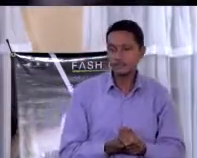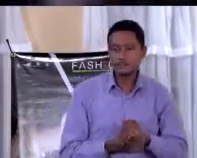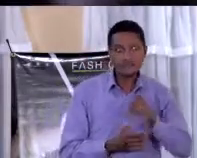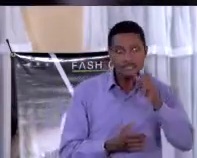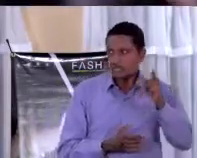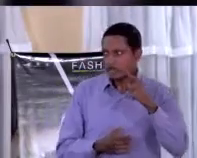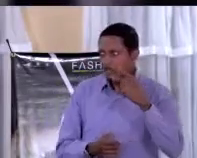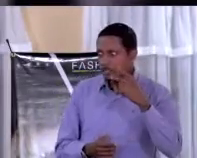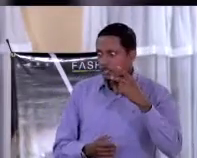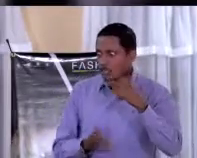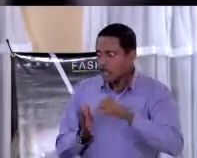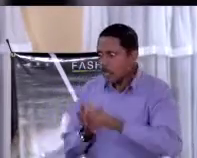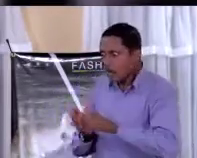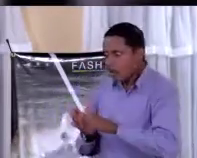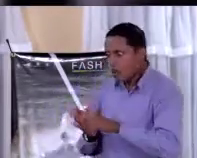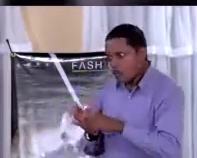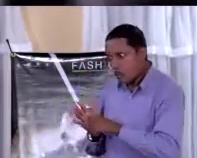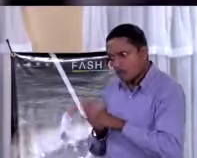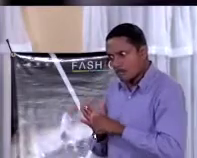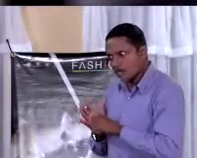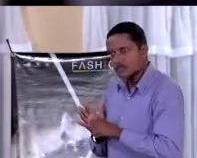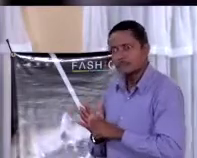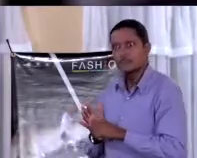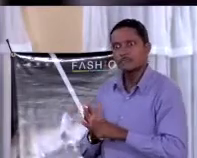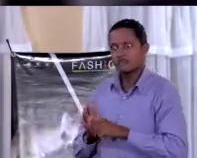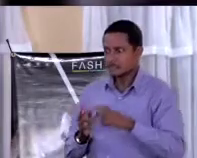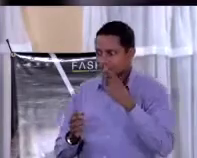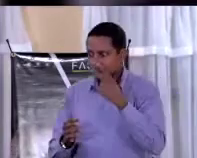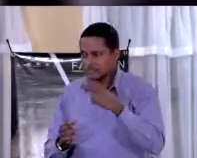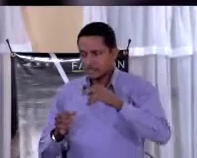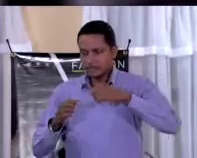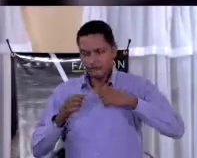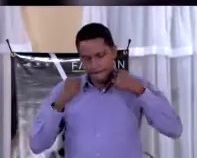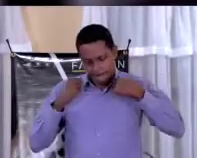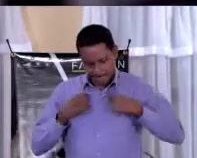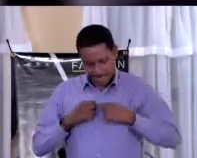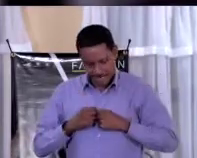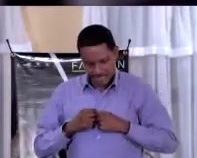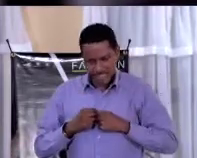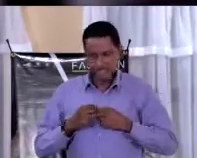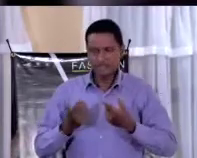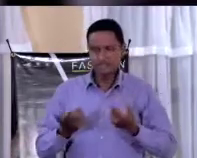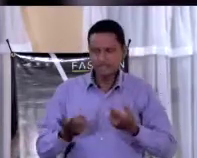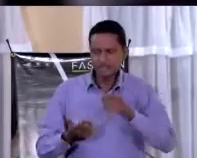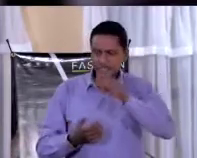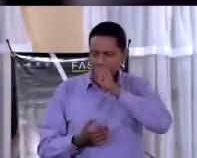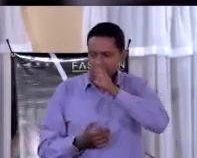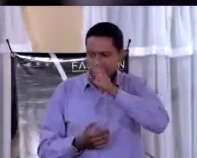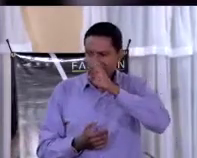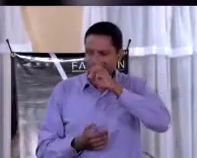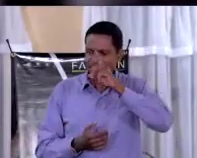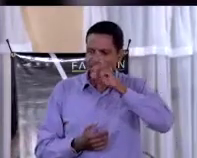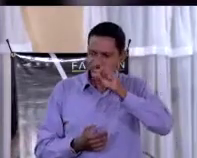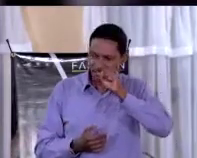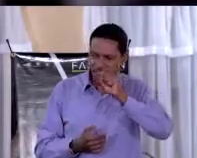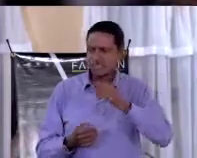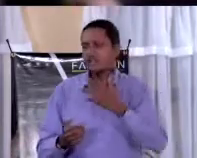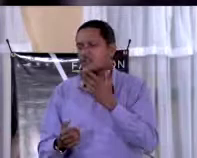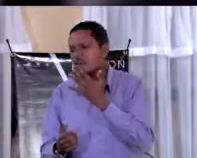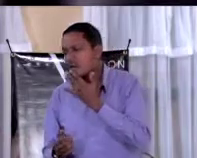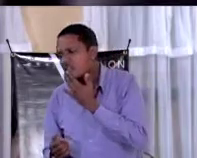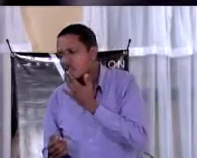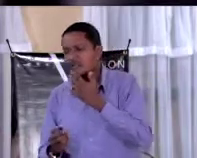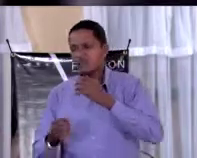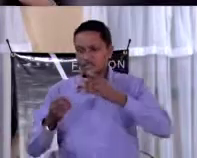we are not celebrating our beauty. You know? I don't want to hog the thing, but there was a time I